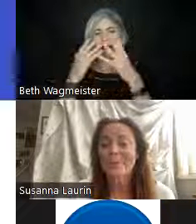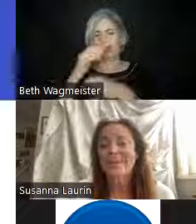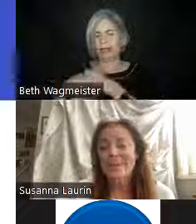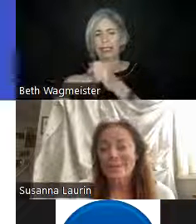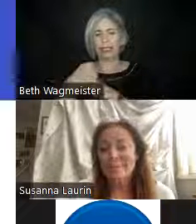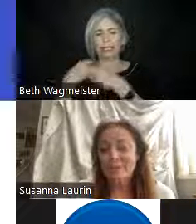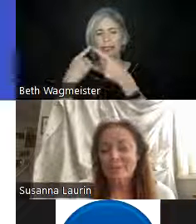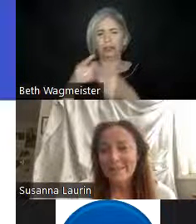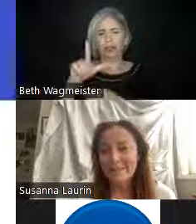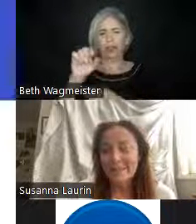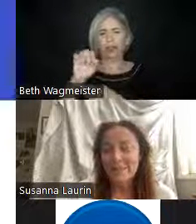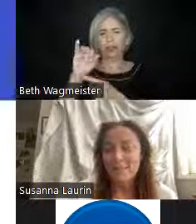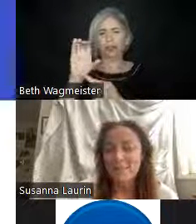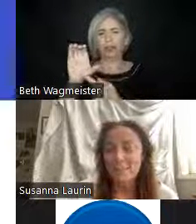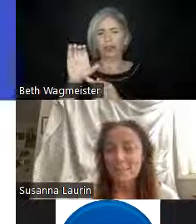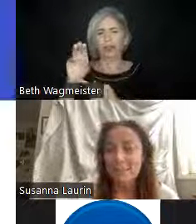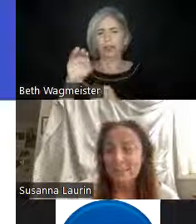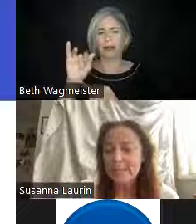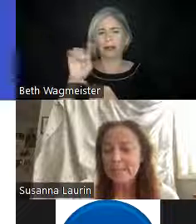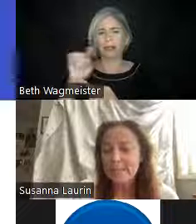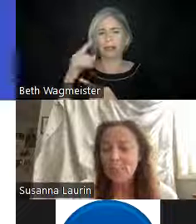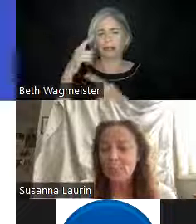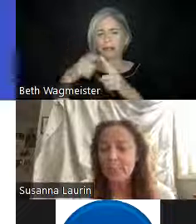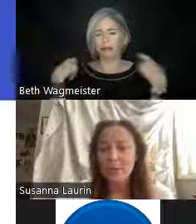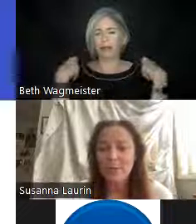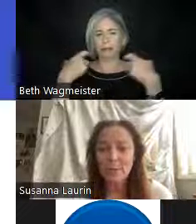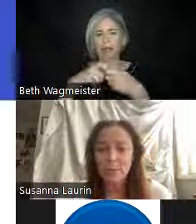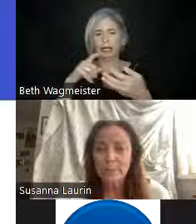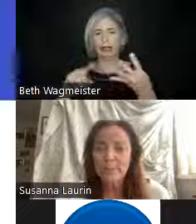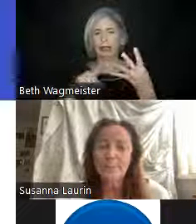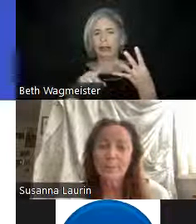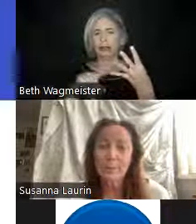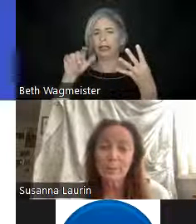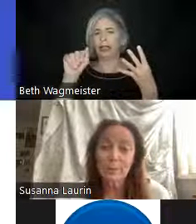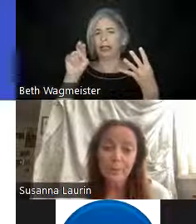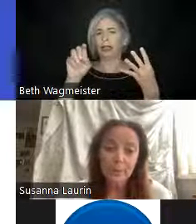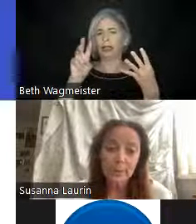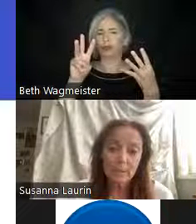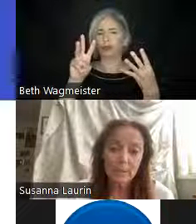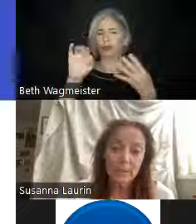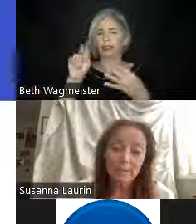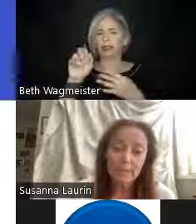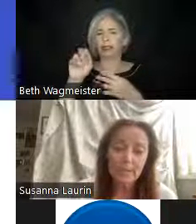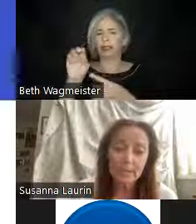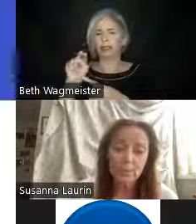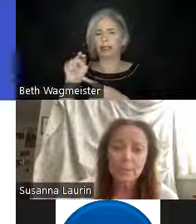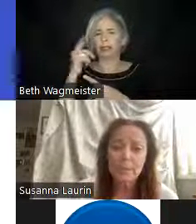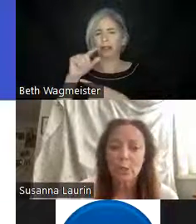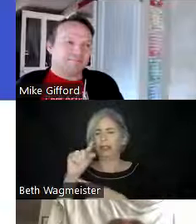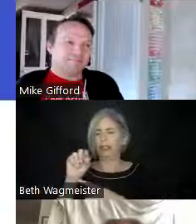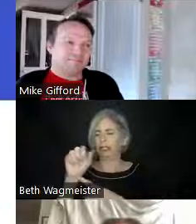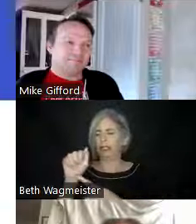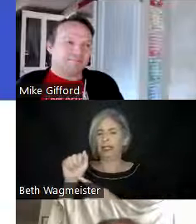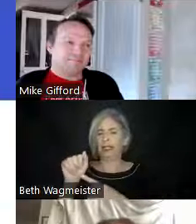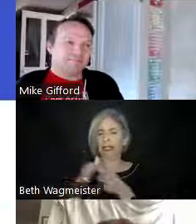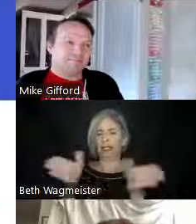Loic Martinez from Spain. And we also have Andrew Nilsson from the GSA, which is the